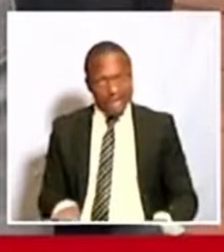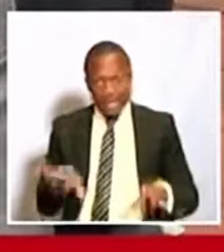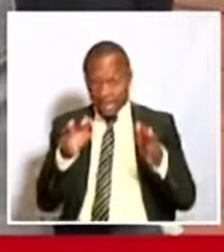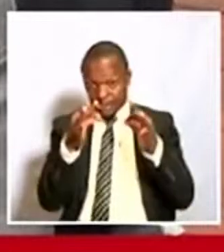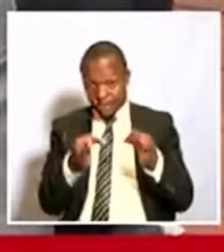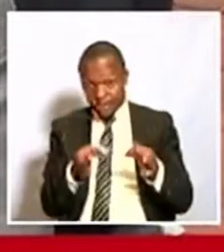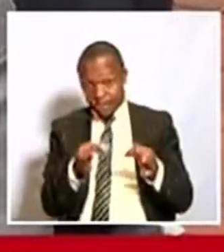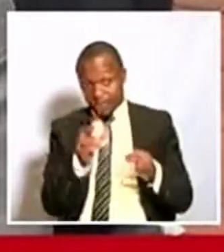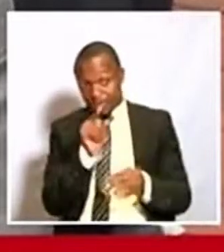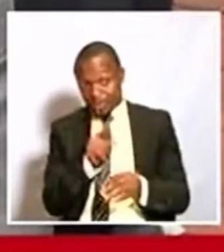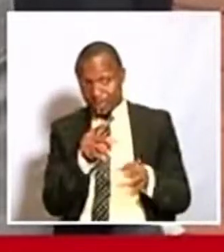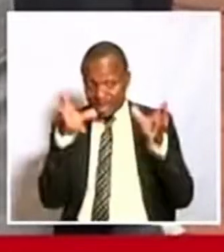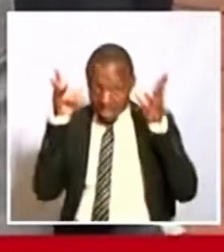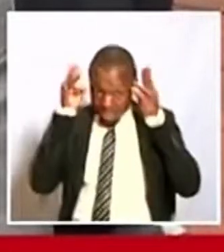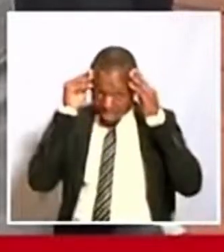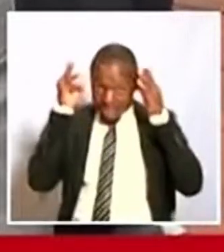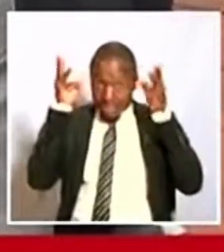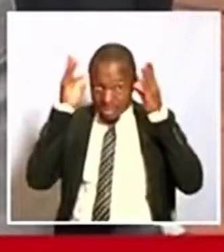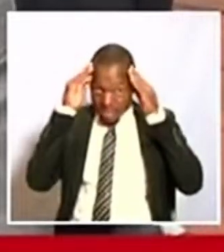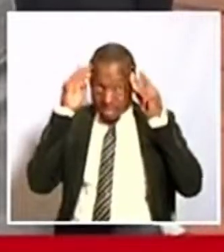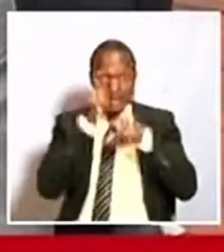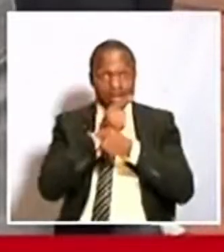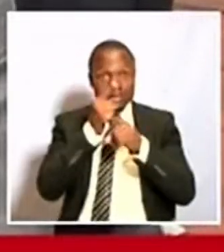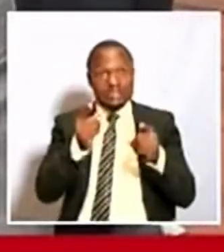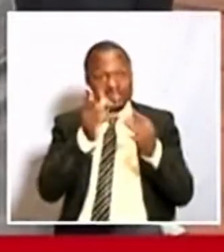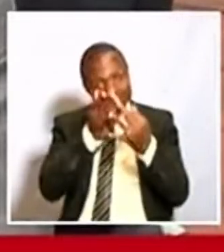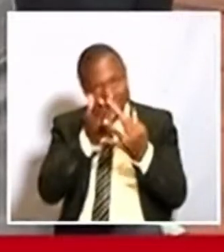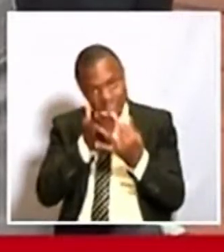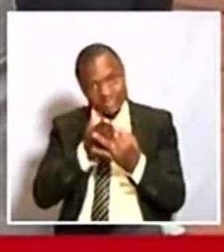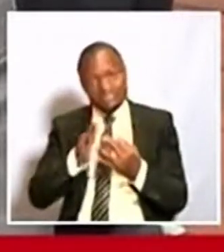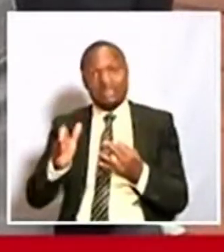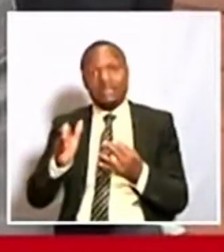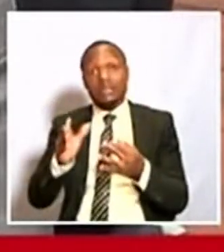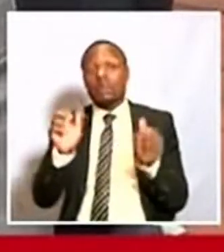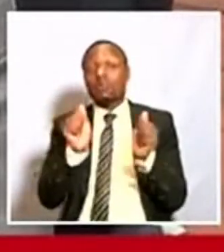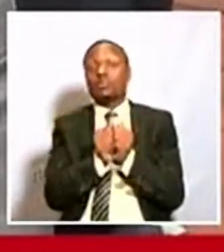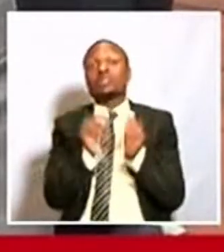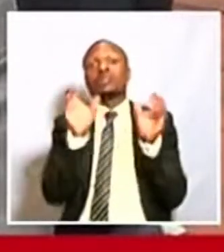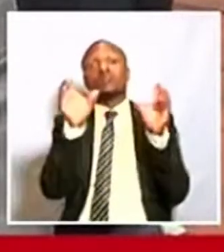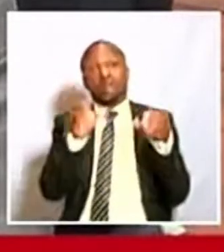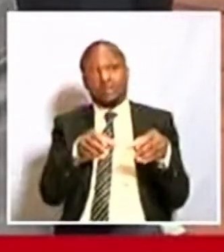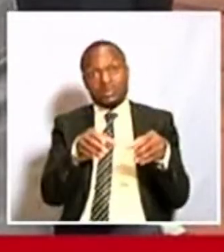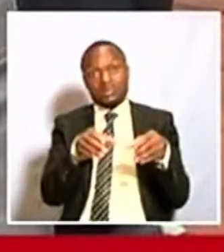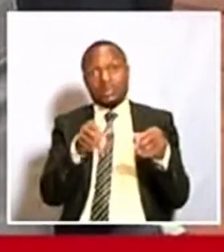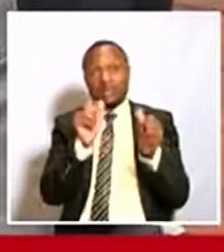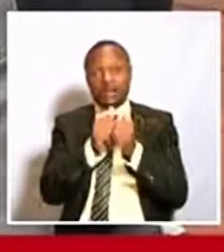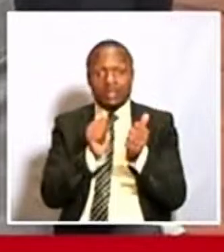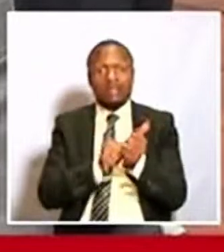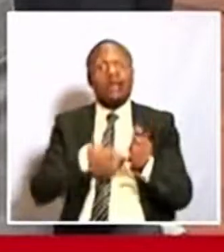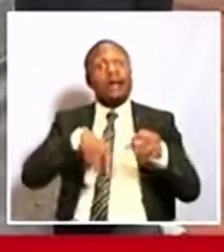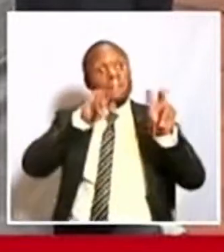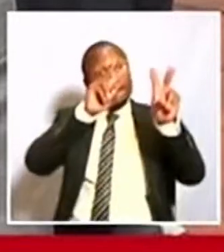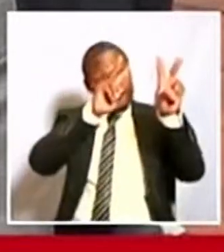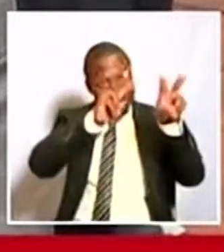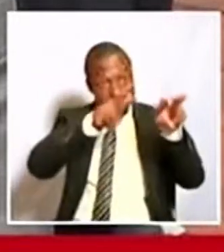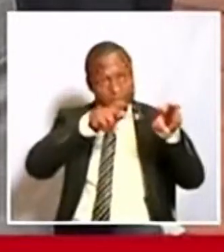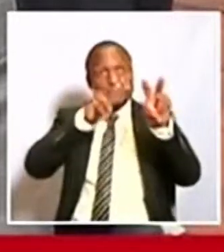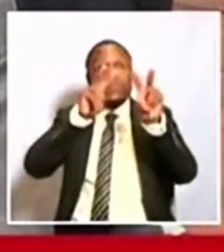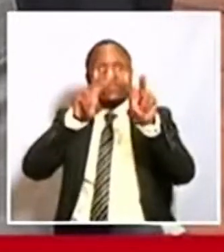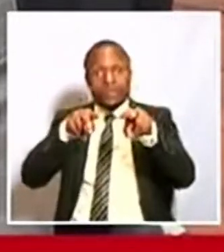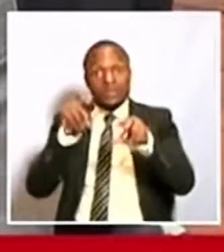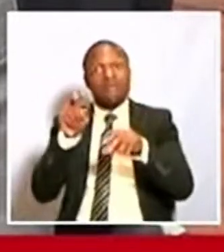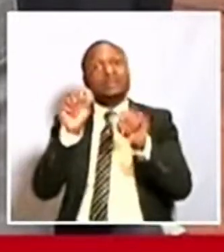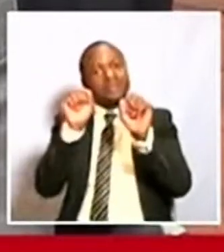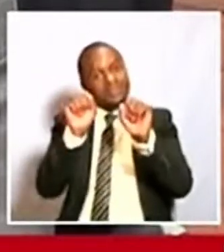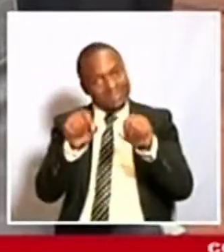if this knowledge that he has just shared with this committee about the monitoring, he could